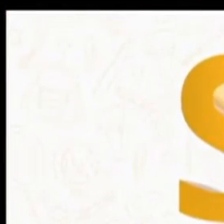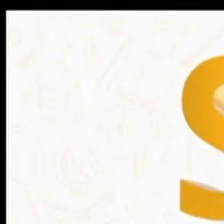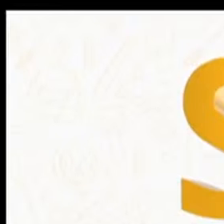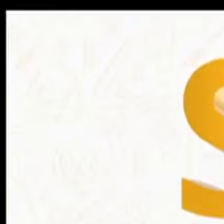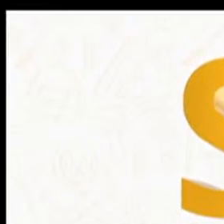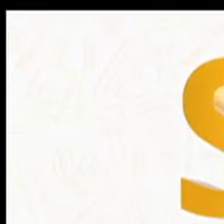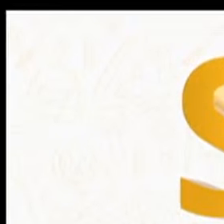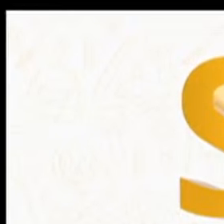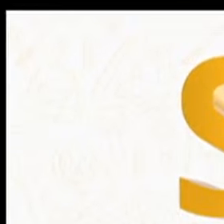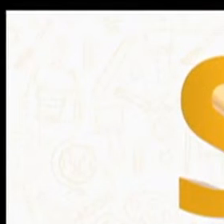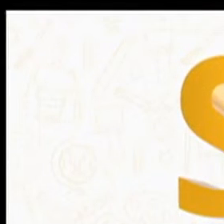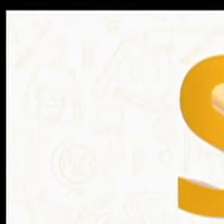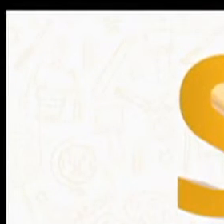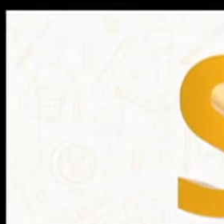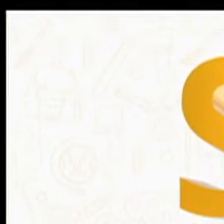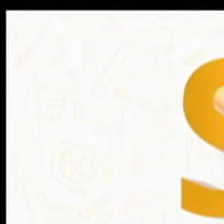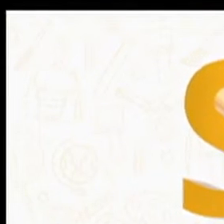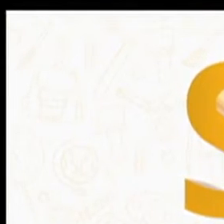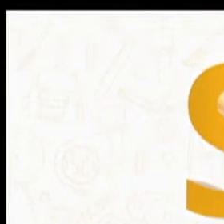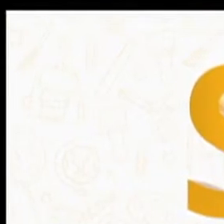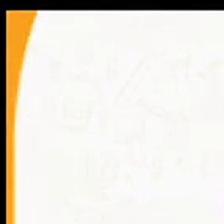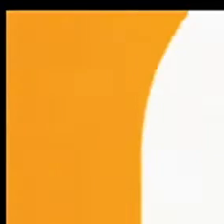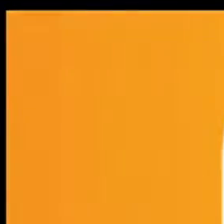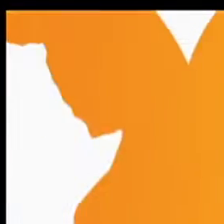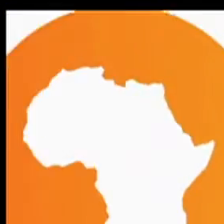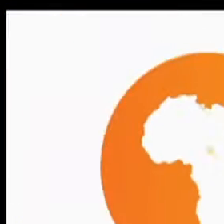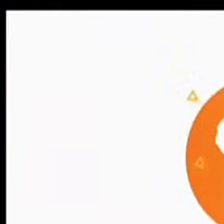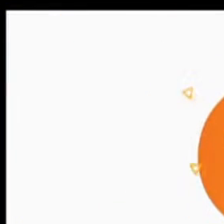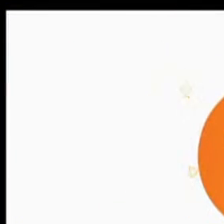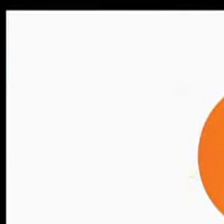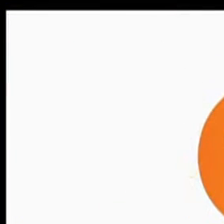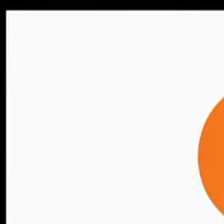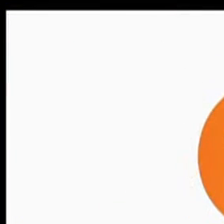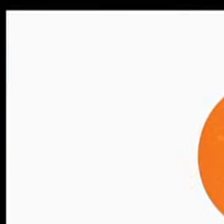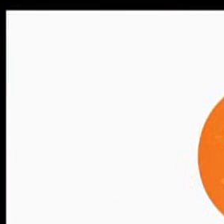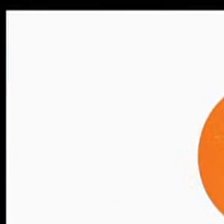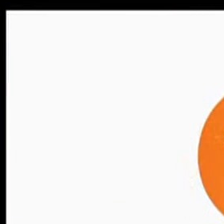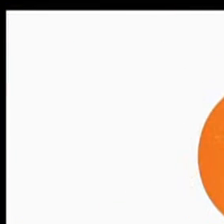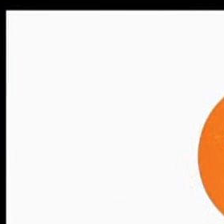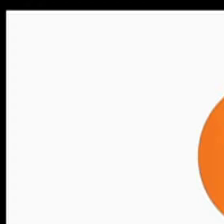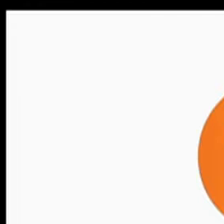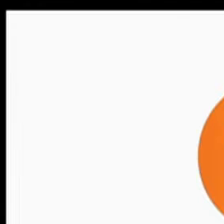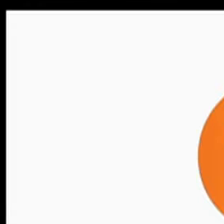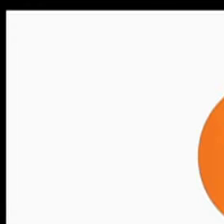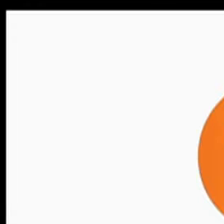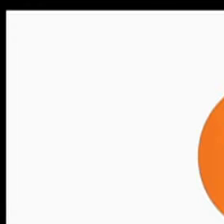town to 555. One Africa TV. It just gets better.